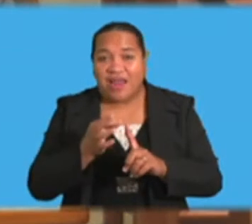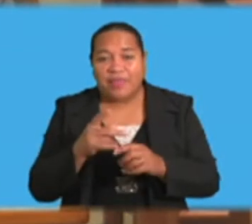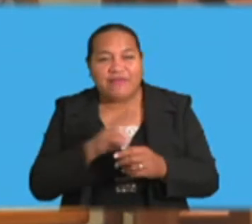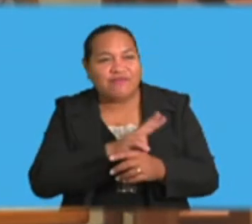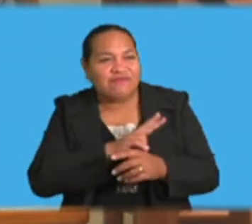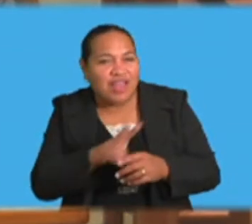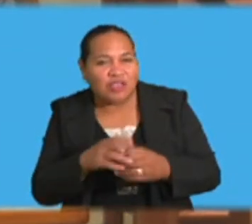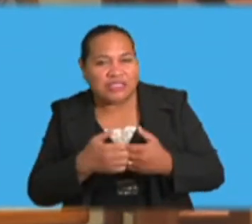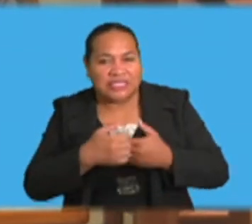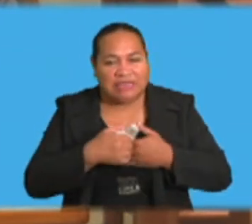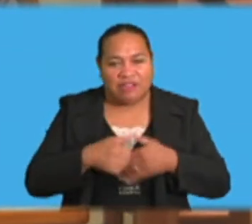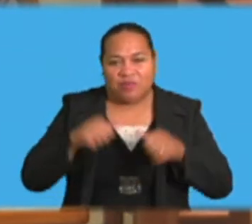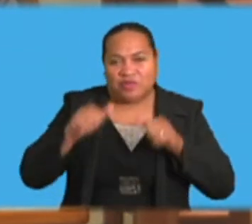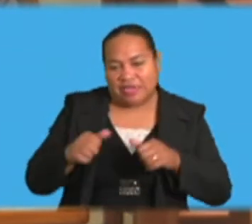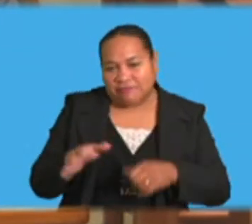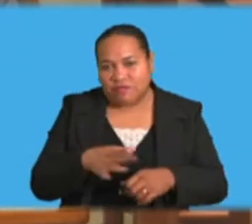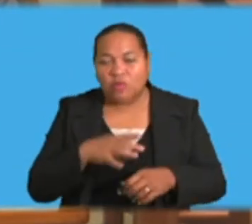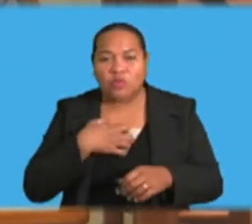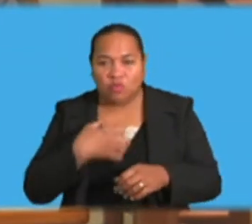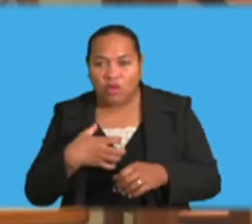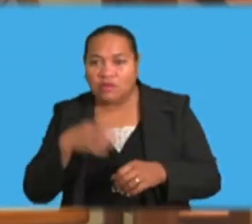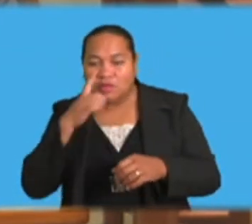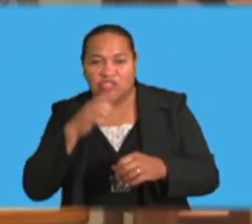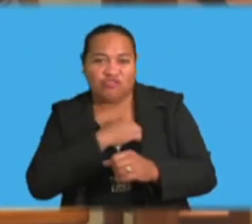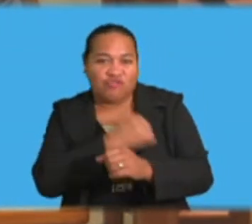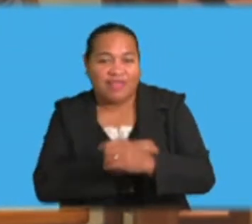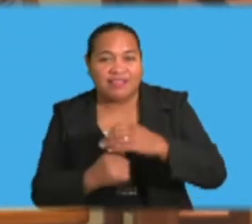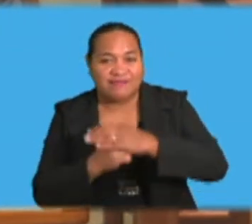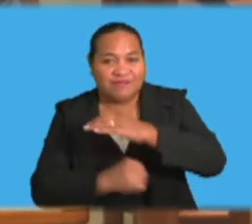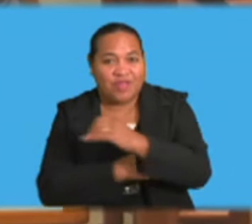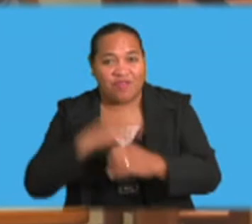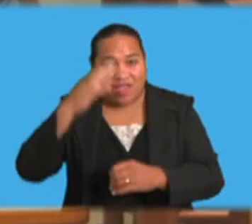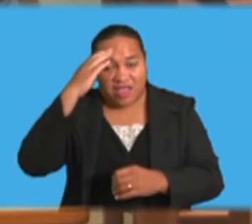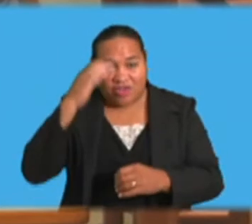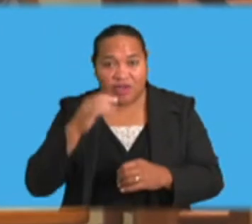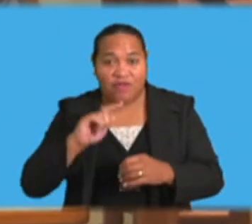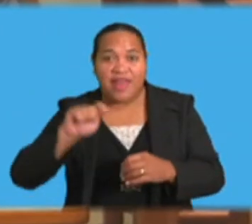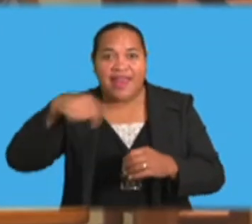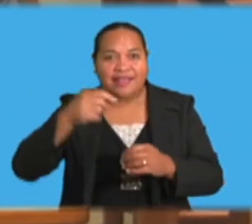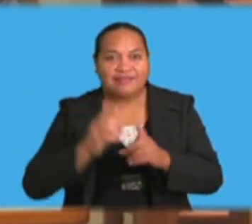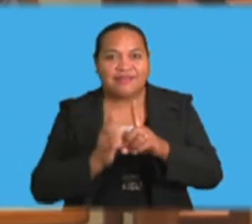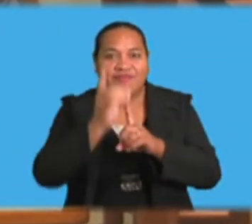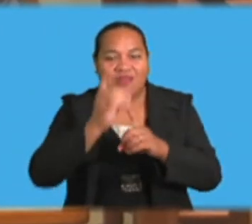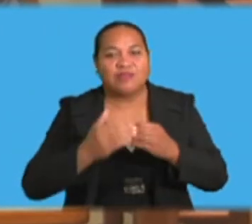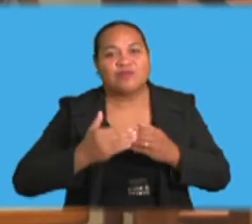of the covenants may provide a further strengthening of the foundation of the country for the next phases of development.